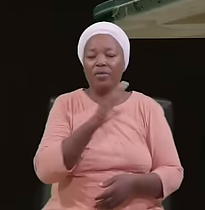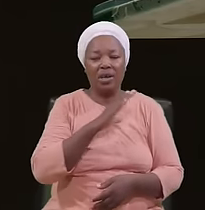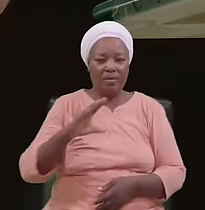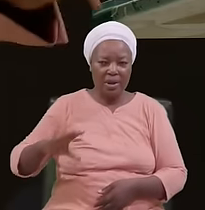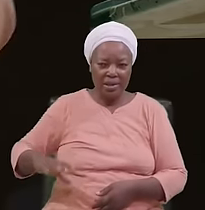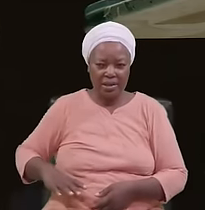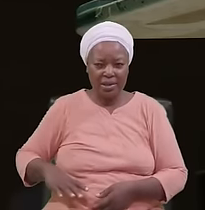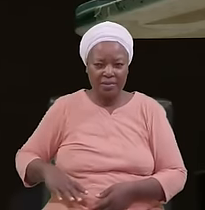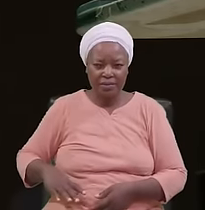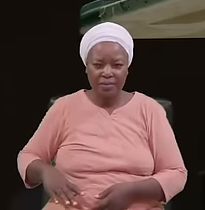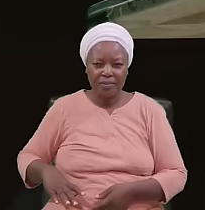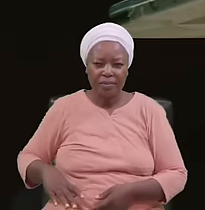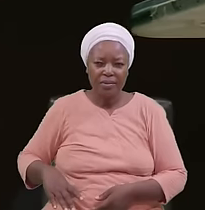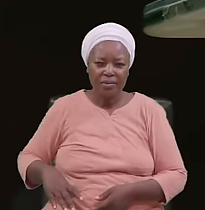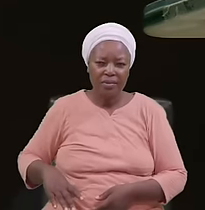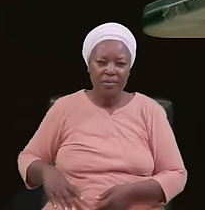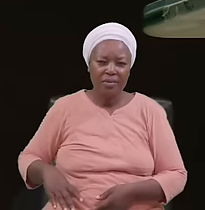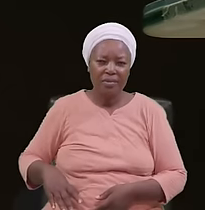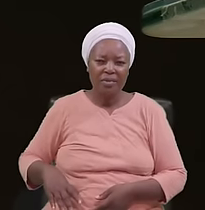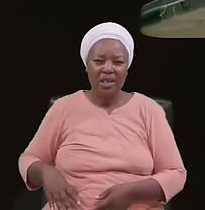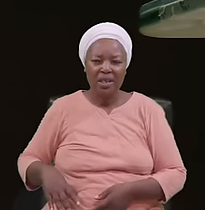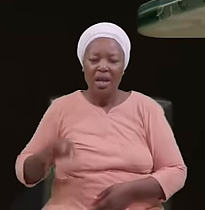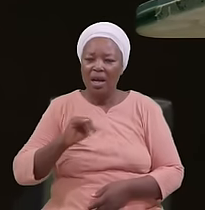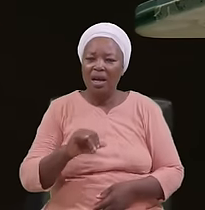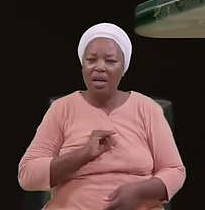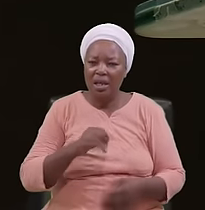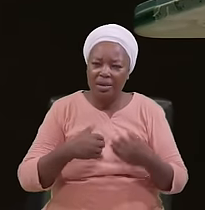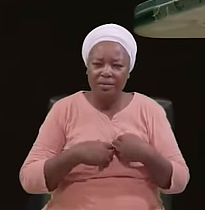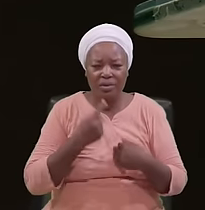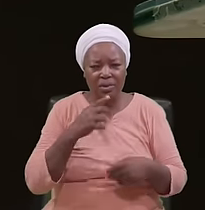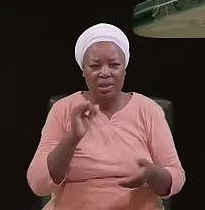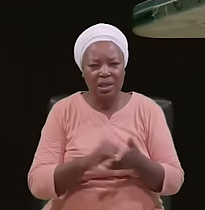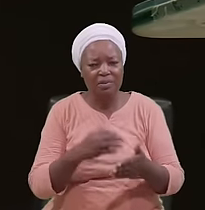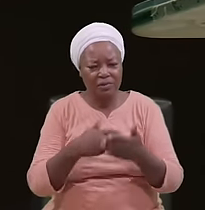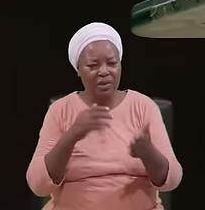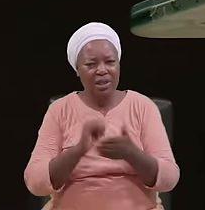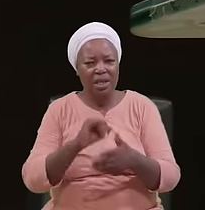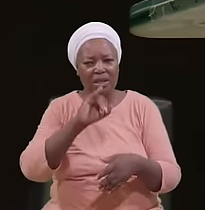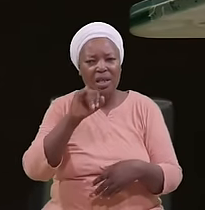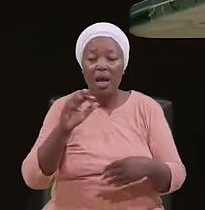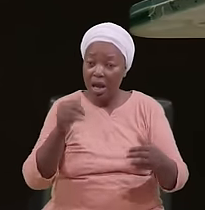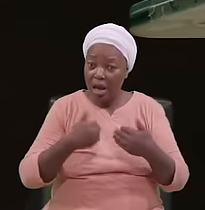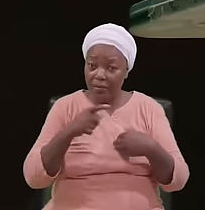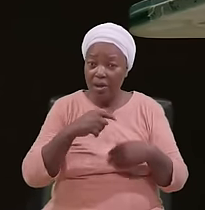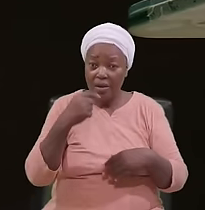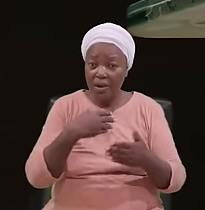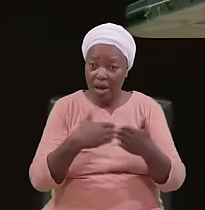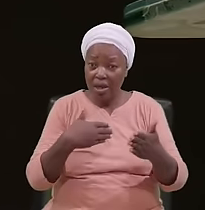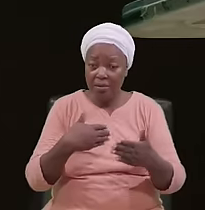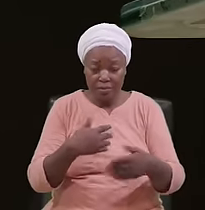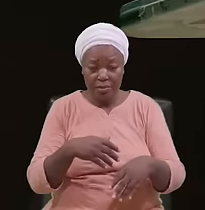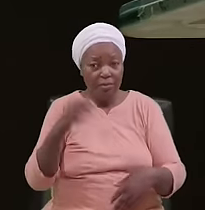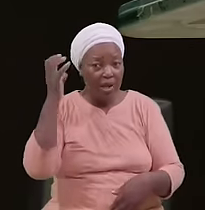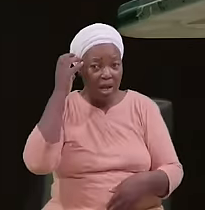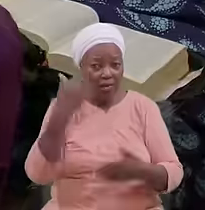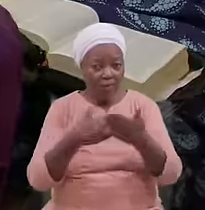Christ. Have you heard before that Job was sick? Have you ever heard that? I said, have